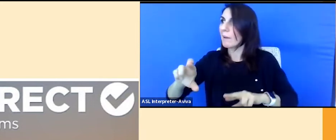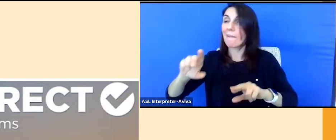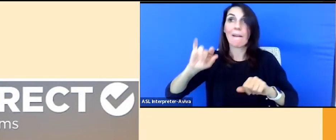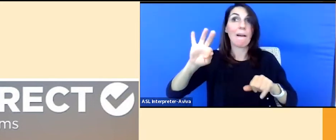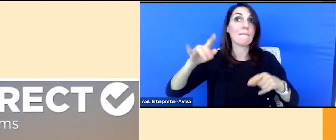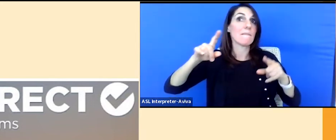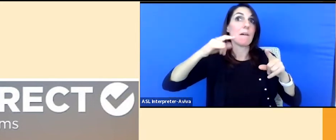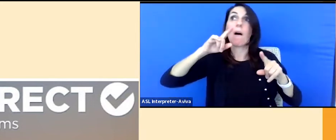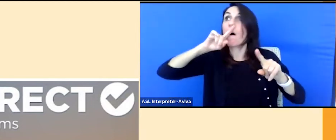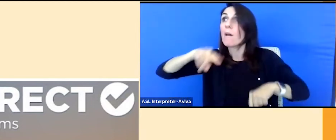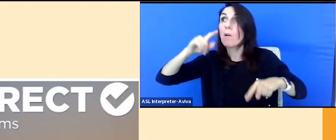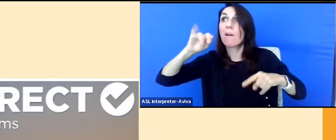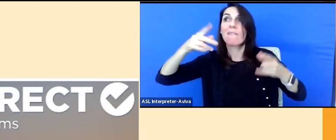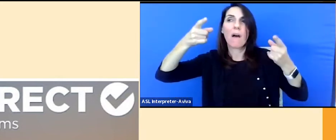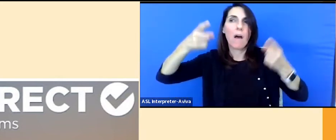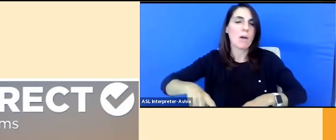emergency calls.